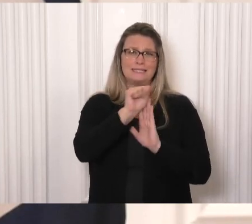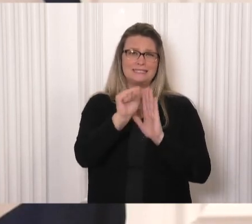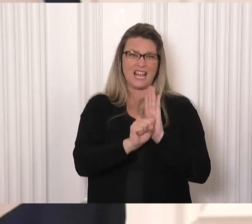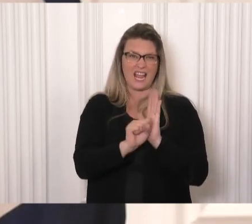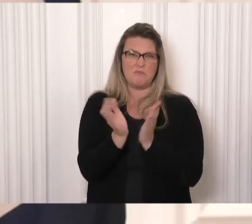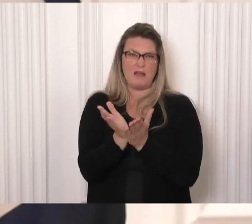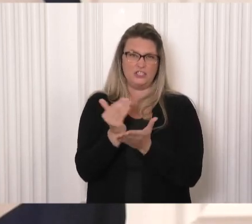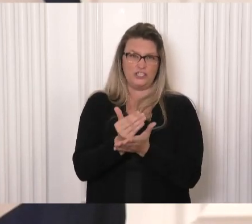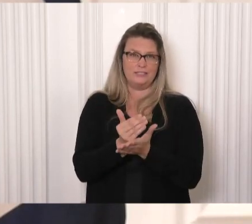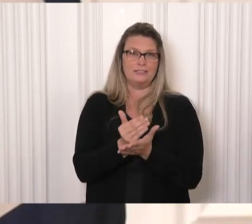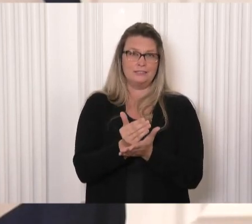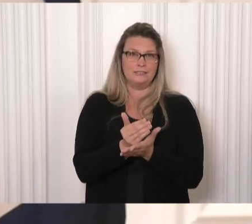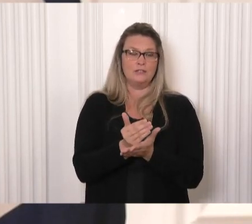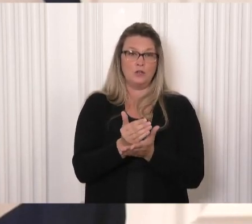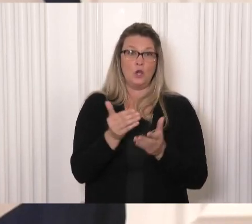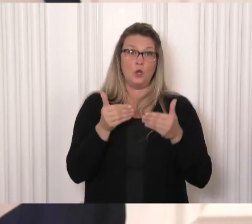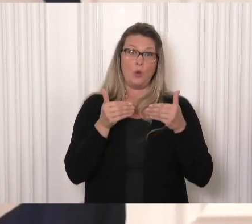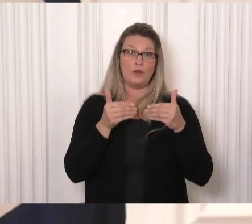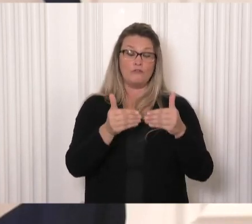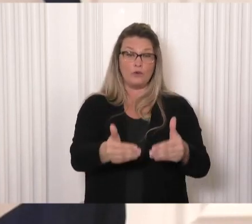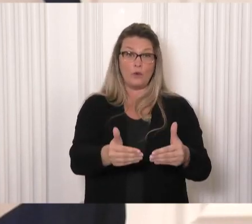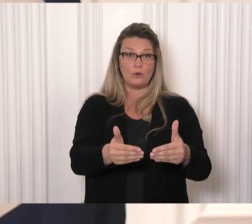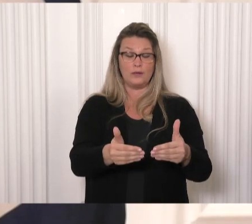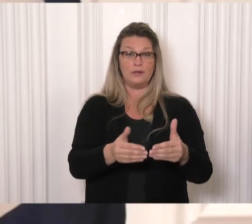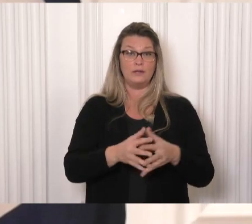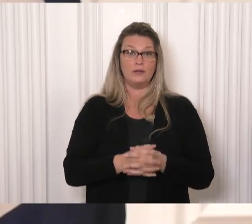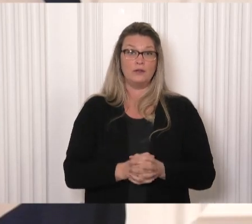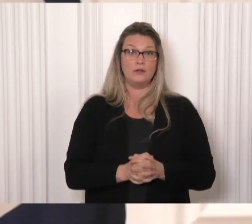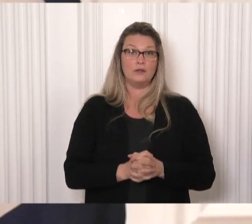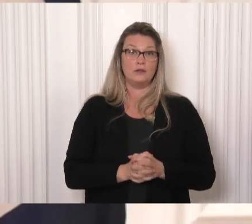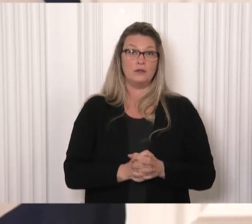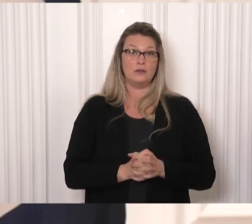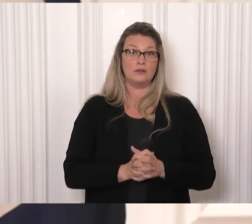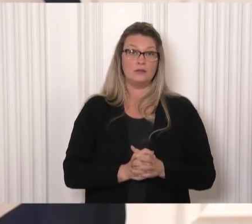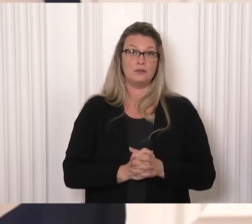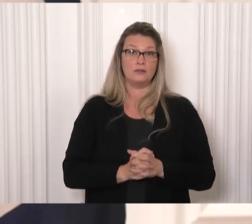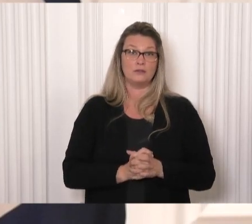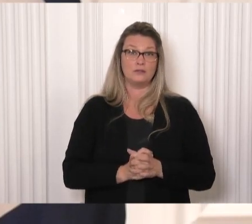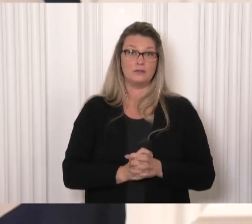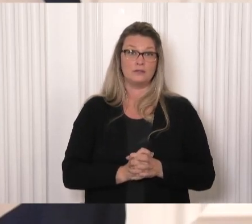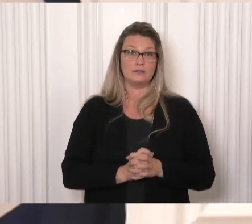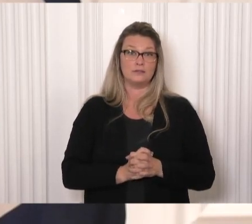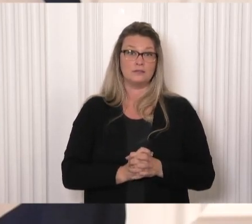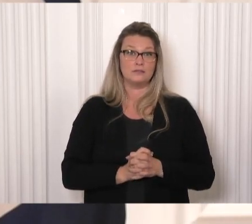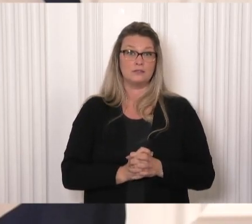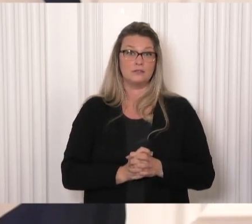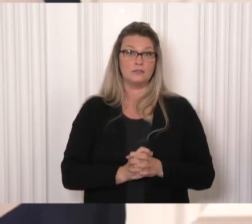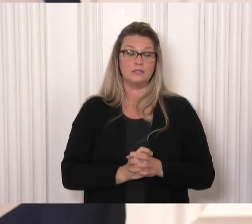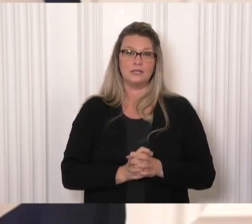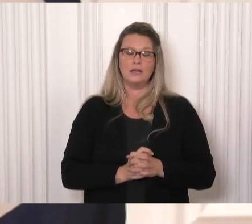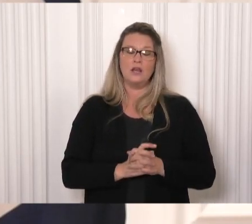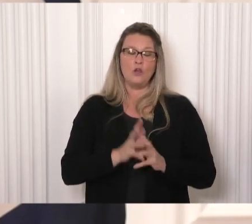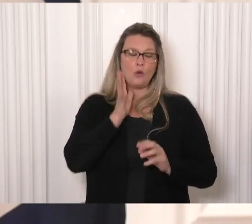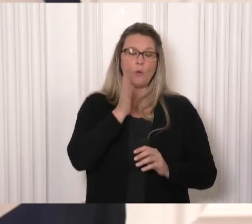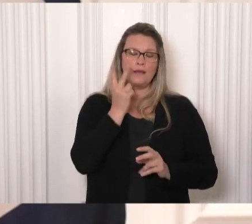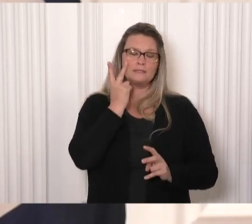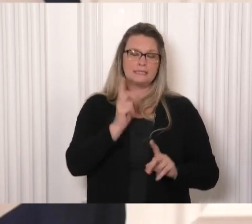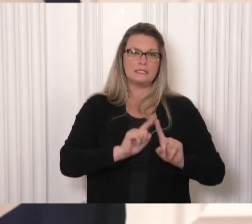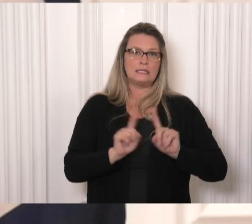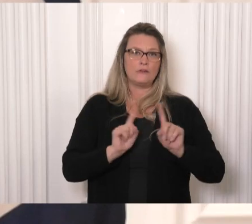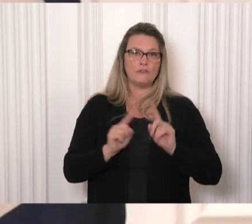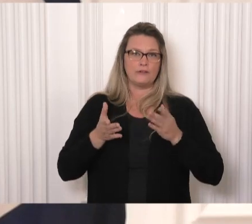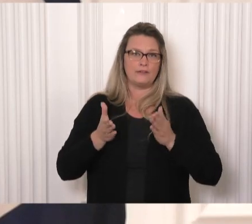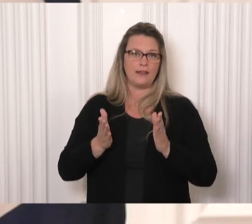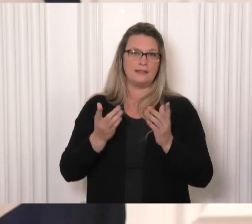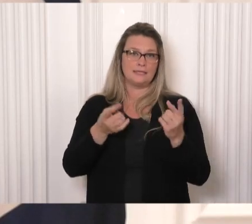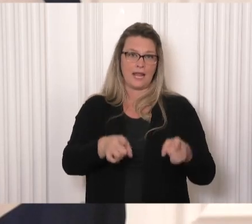As we go forward, you know, there's many different things that will be happening. You know, if we come out with